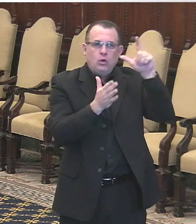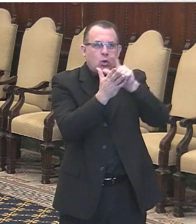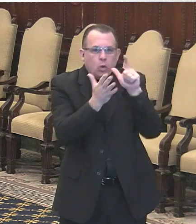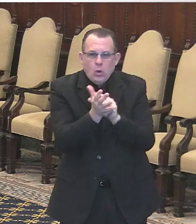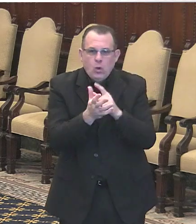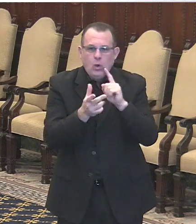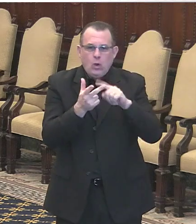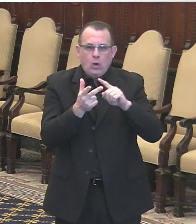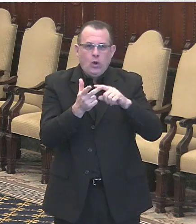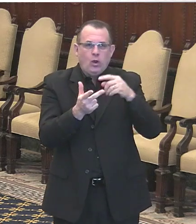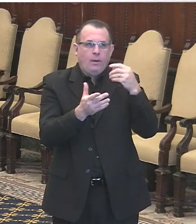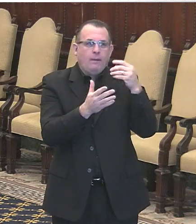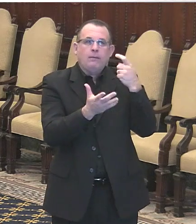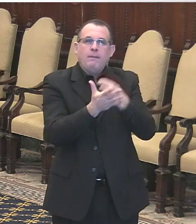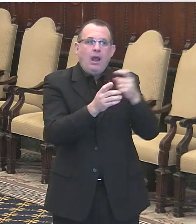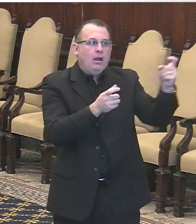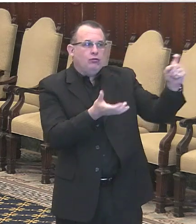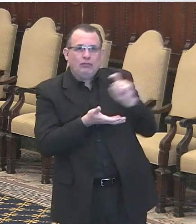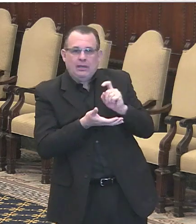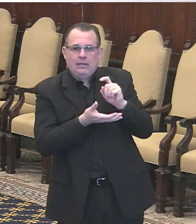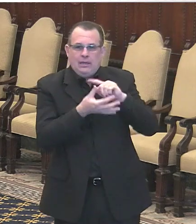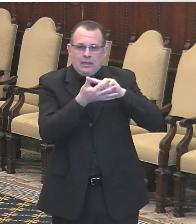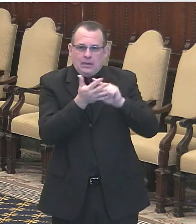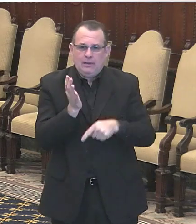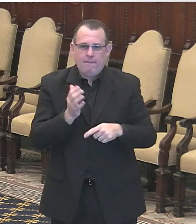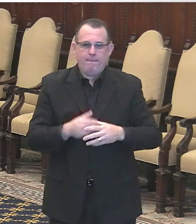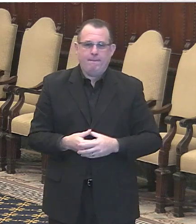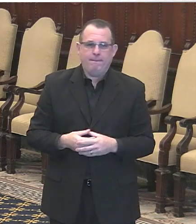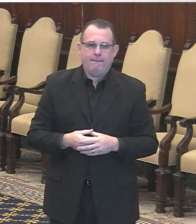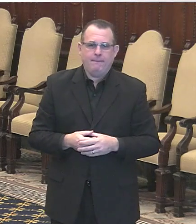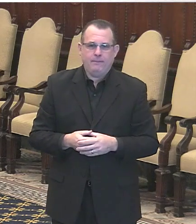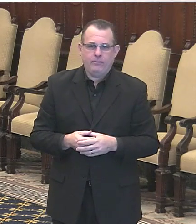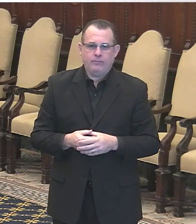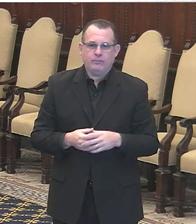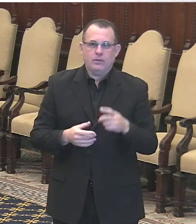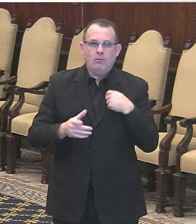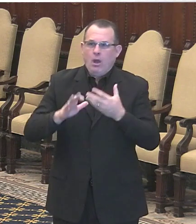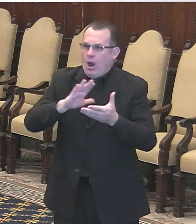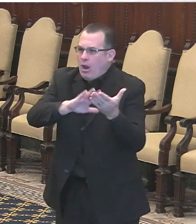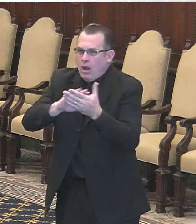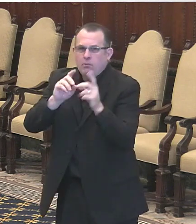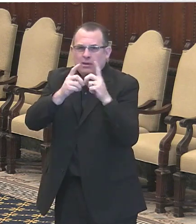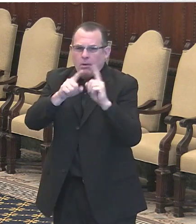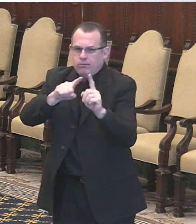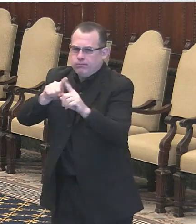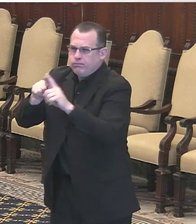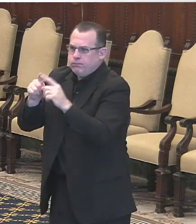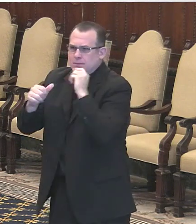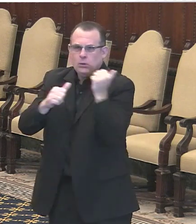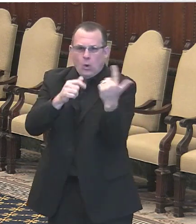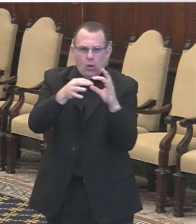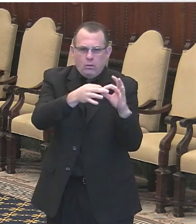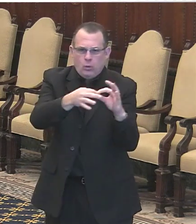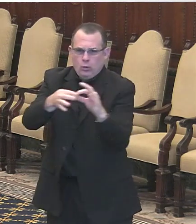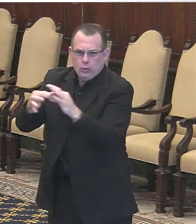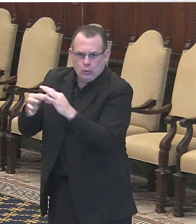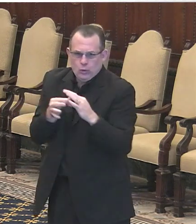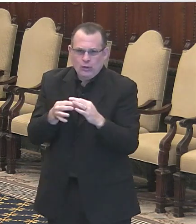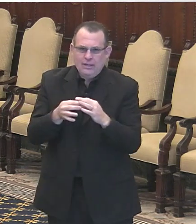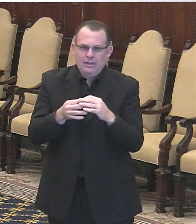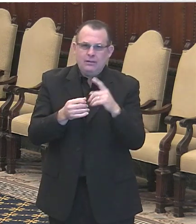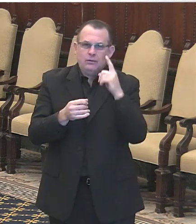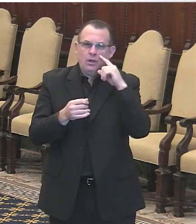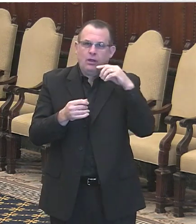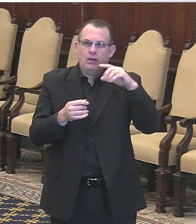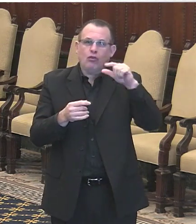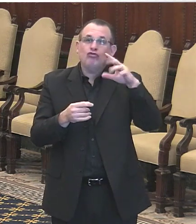federal agencies, working with operating departments and key stakeholders to coordinate grant applications, ensuring that